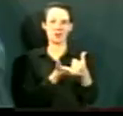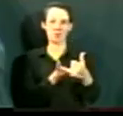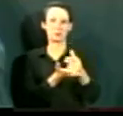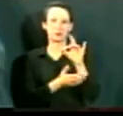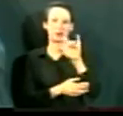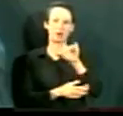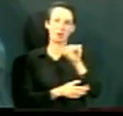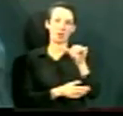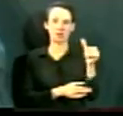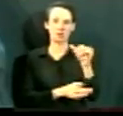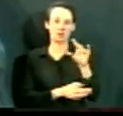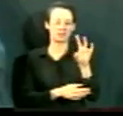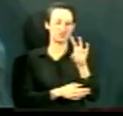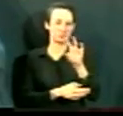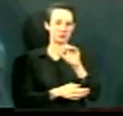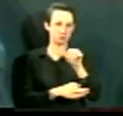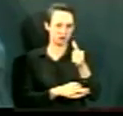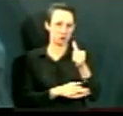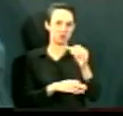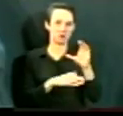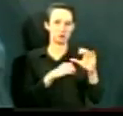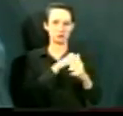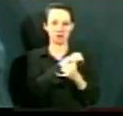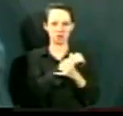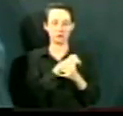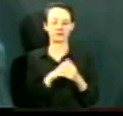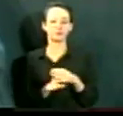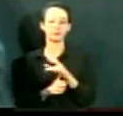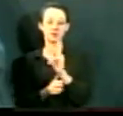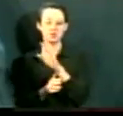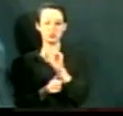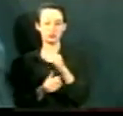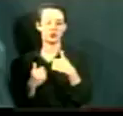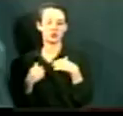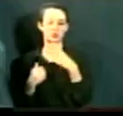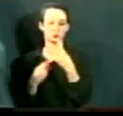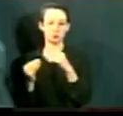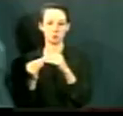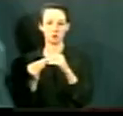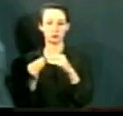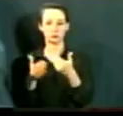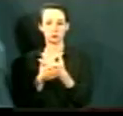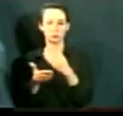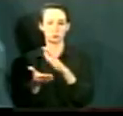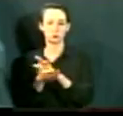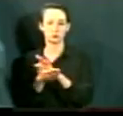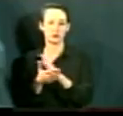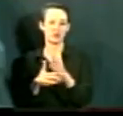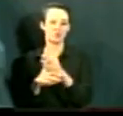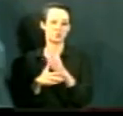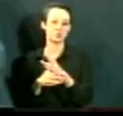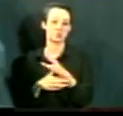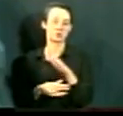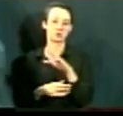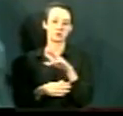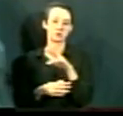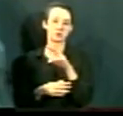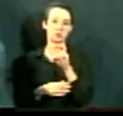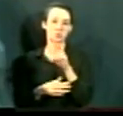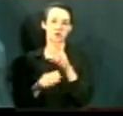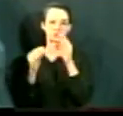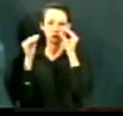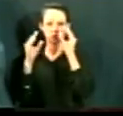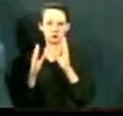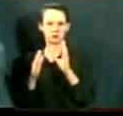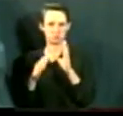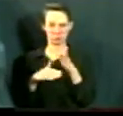90 schools and 2 more coming. Average staff of 100 teachers per school. Am I overstating it to say that there's